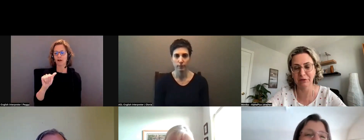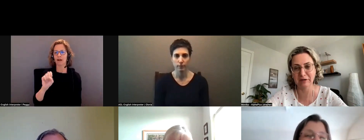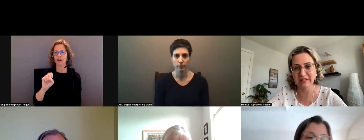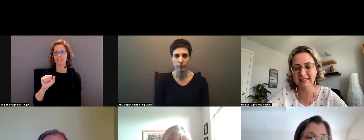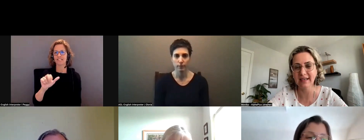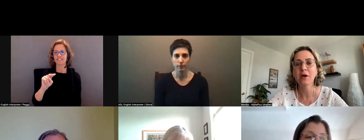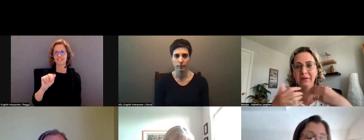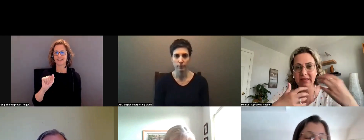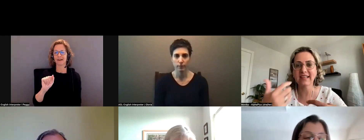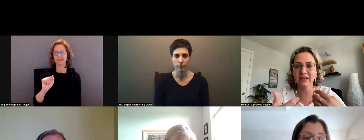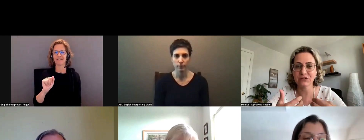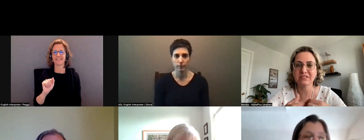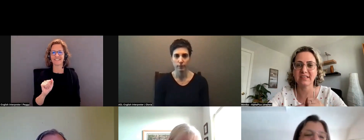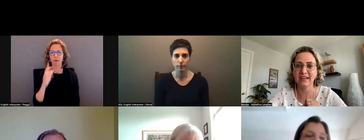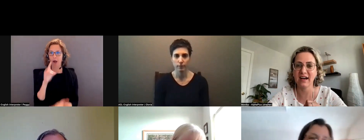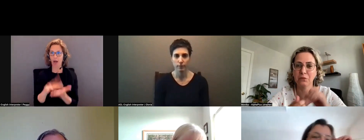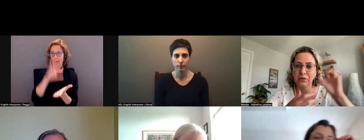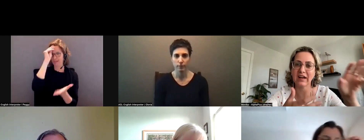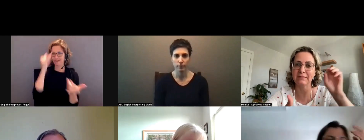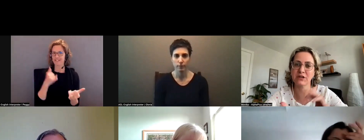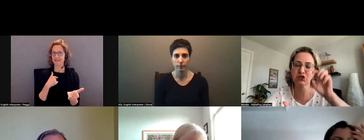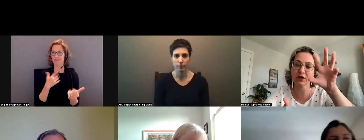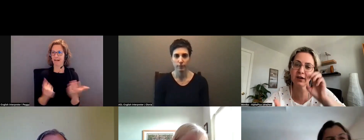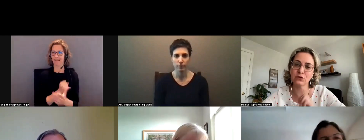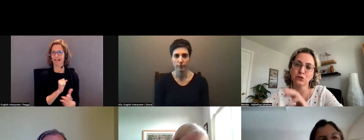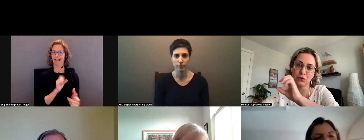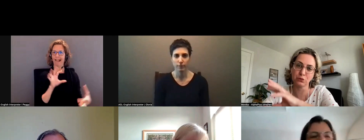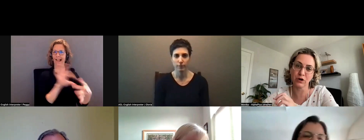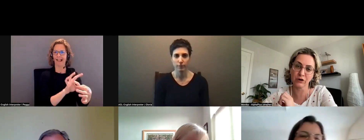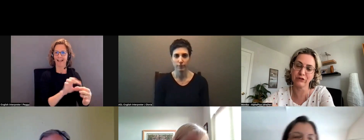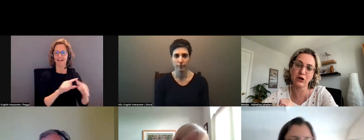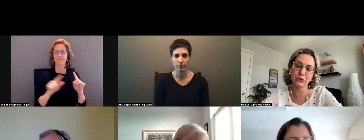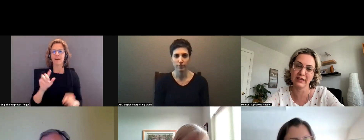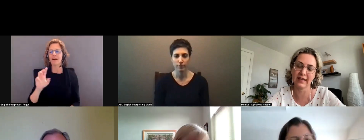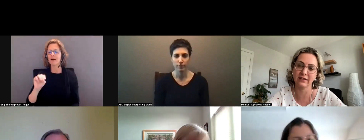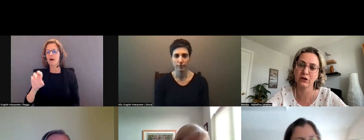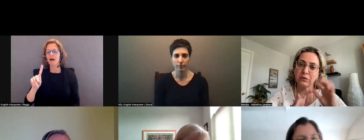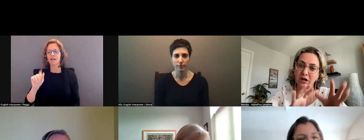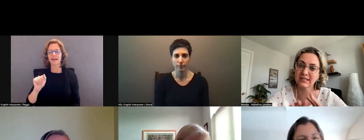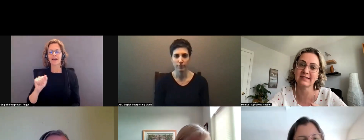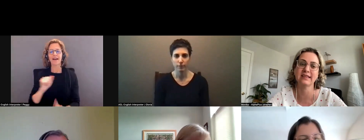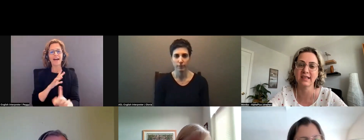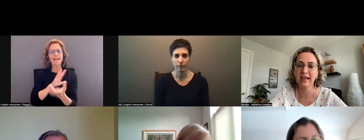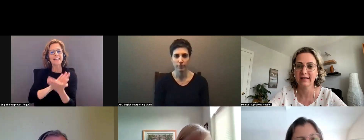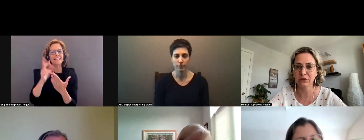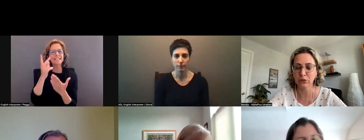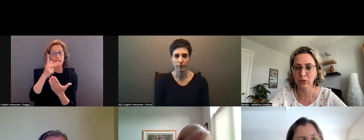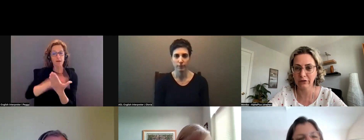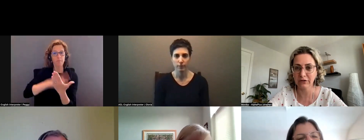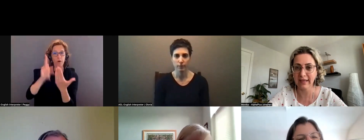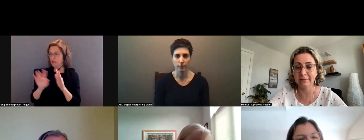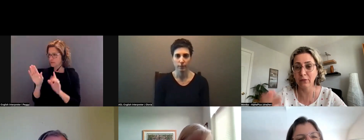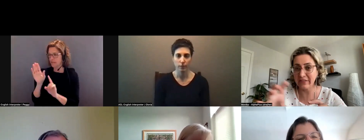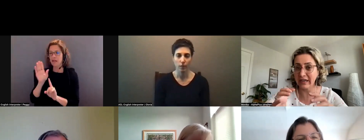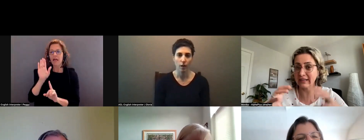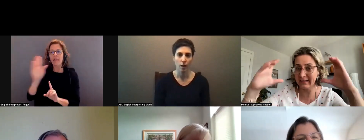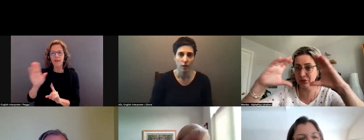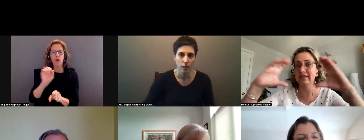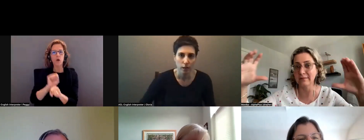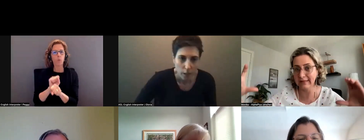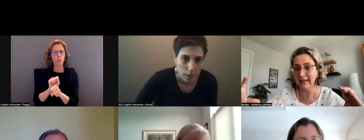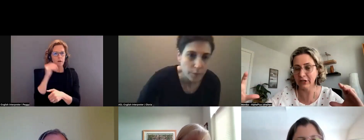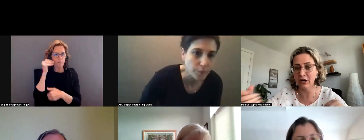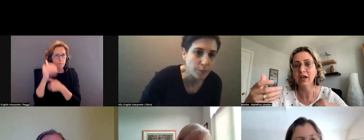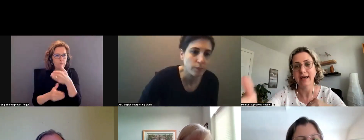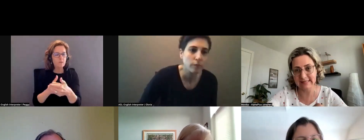on the purpose. But it's nice to see how programs are trying to do those workflows and processes that will work for them, whether it is